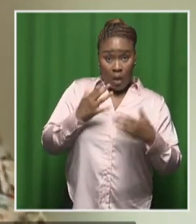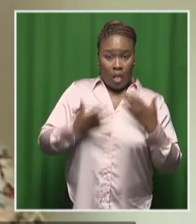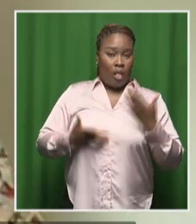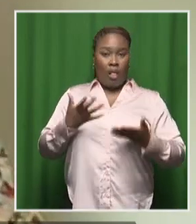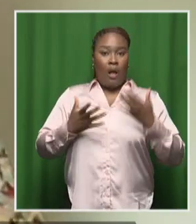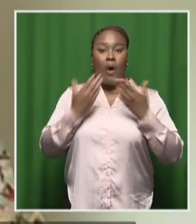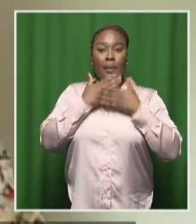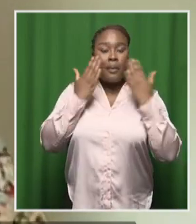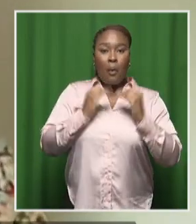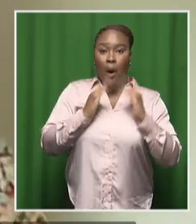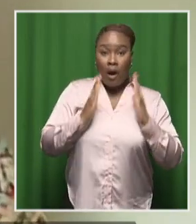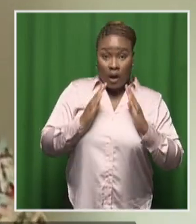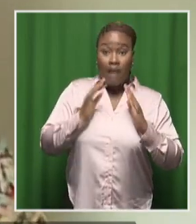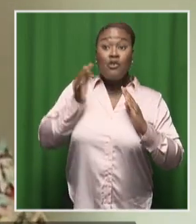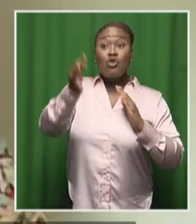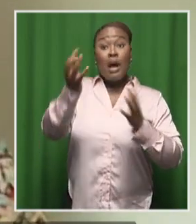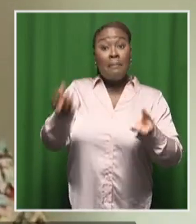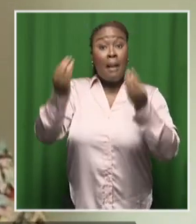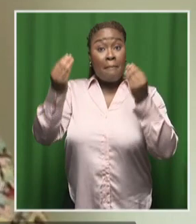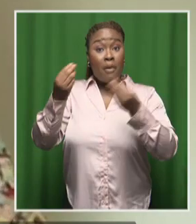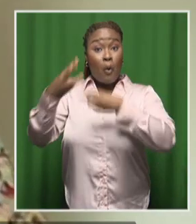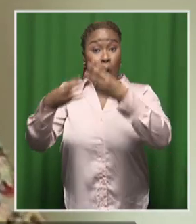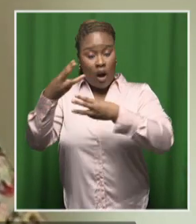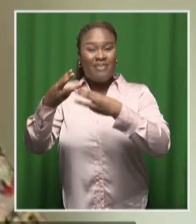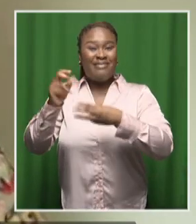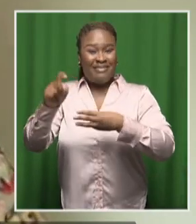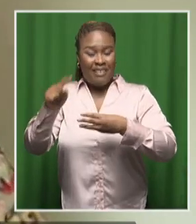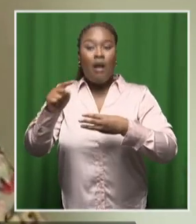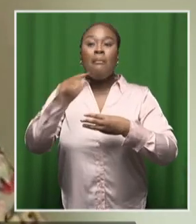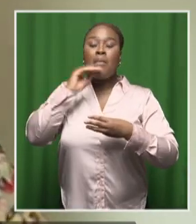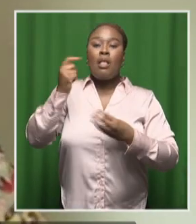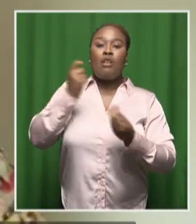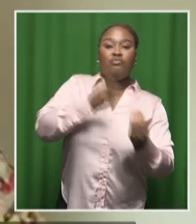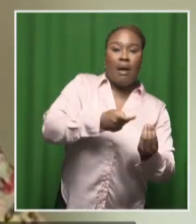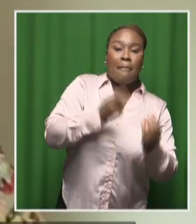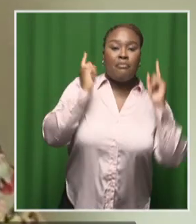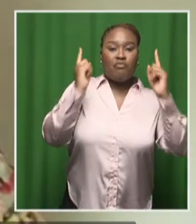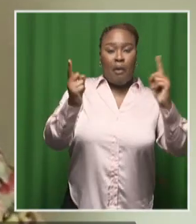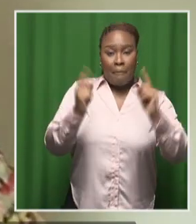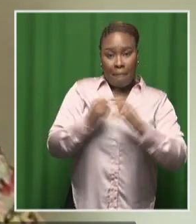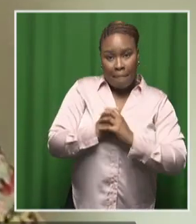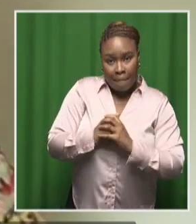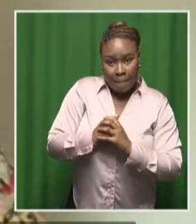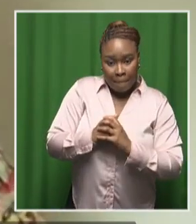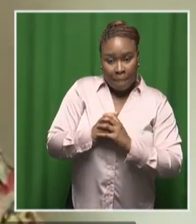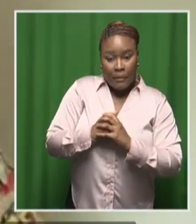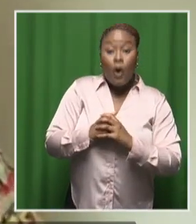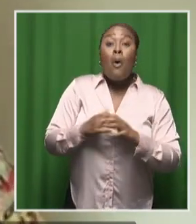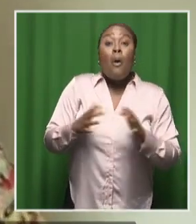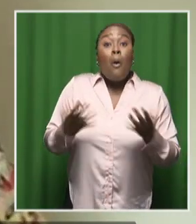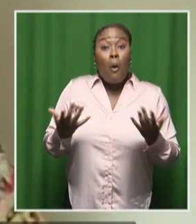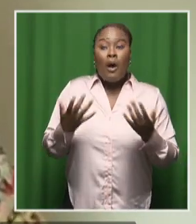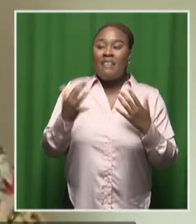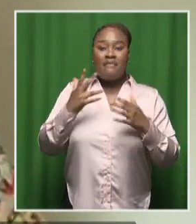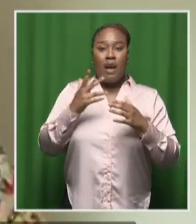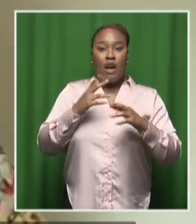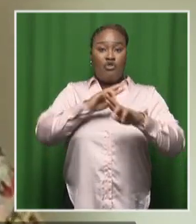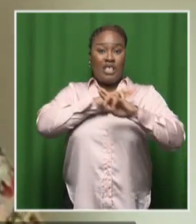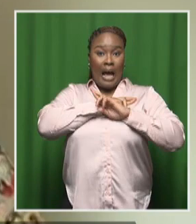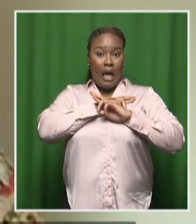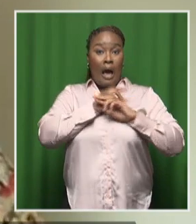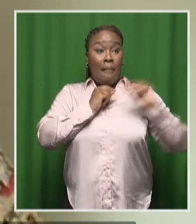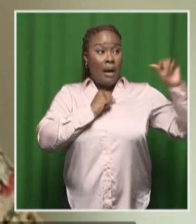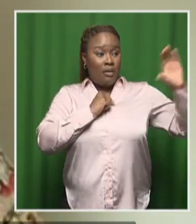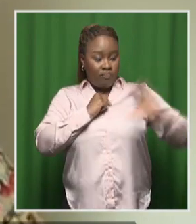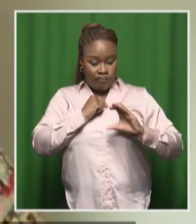is going to be retrenched or they are going to retire, to be able to ensure that funds are not squandered. So people need to